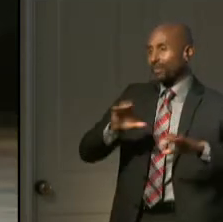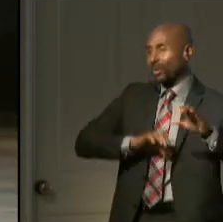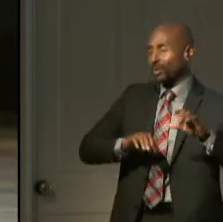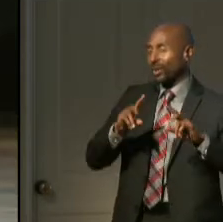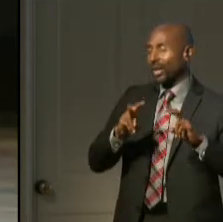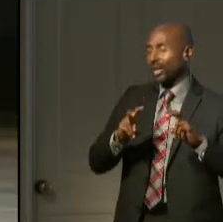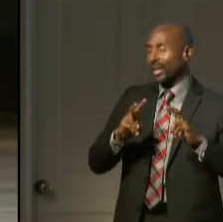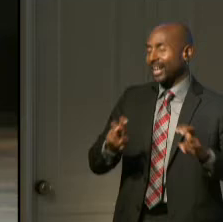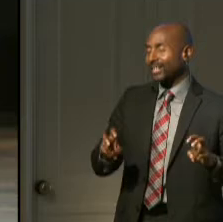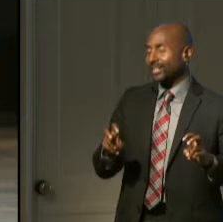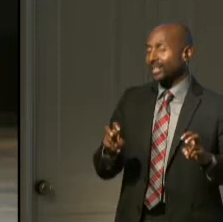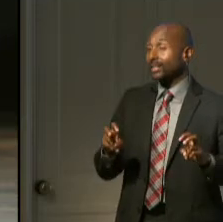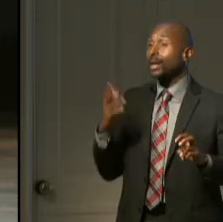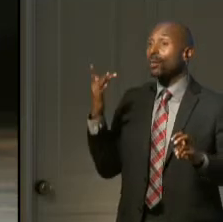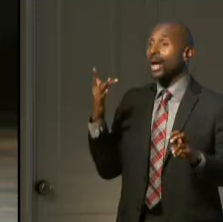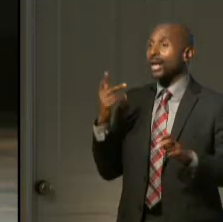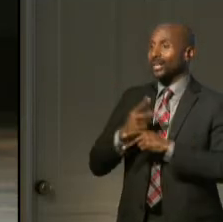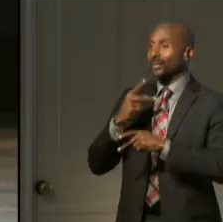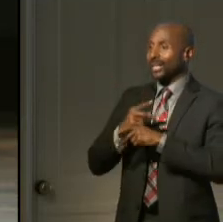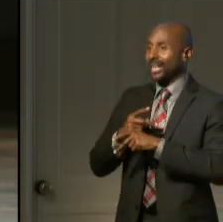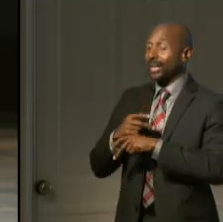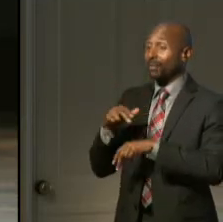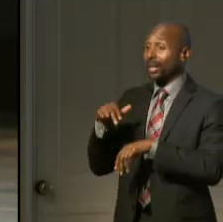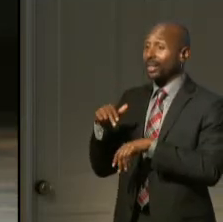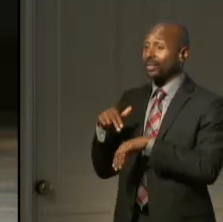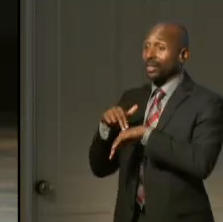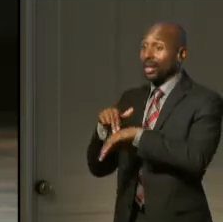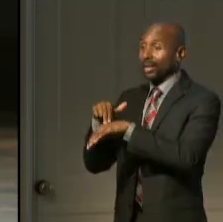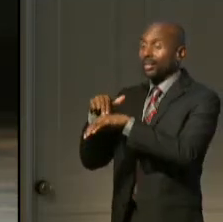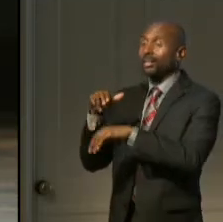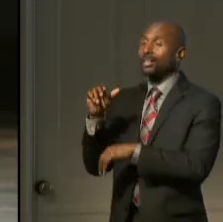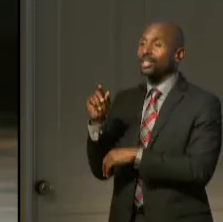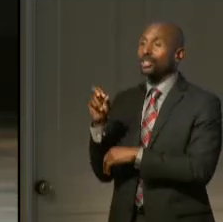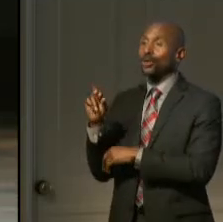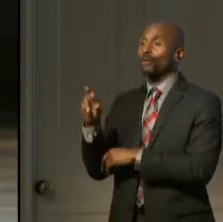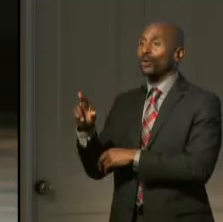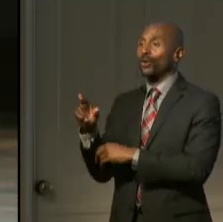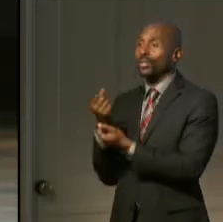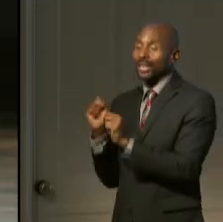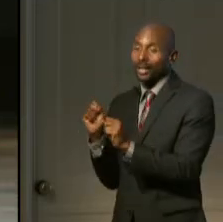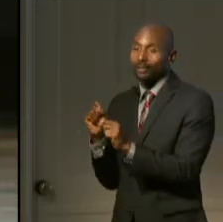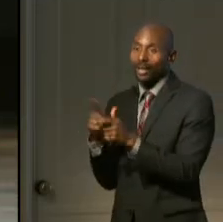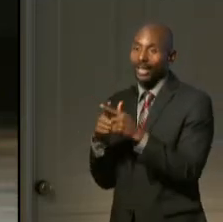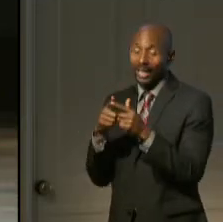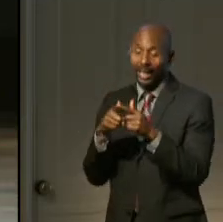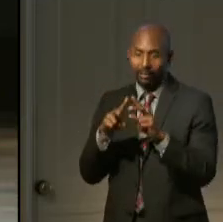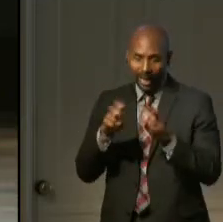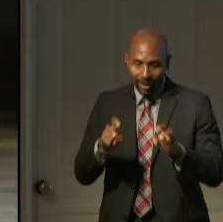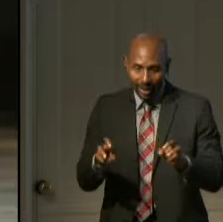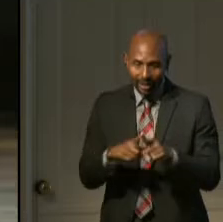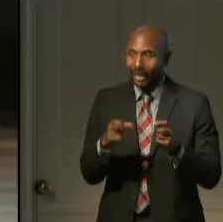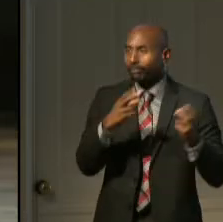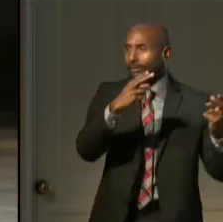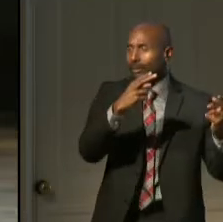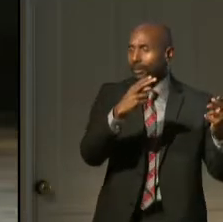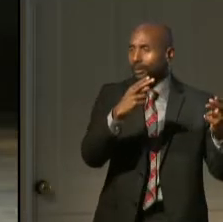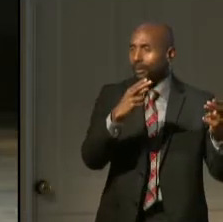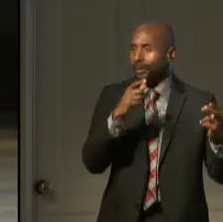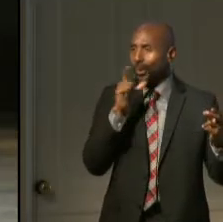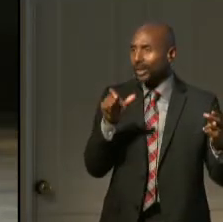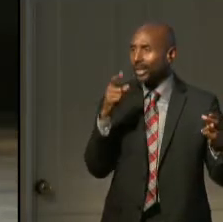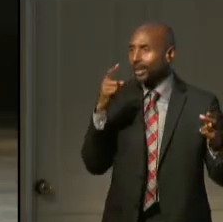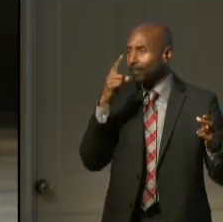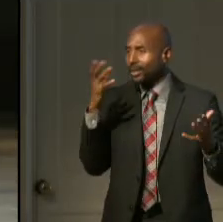that data away because it's not worth anything to the next month because they're trying to know what this month's water is. But again, if we had that data